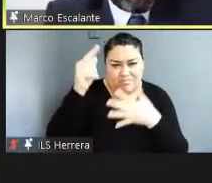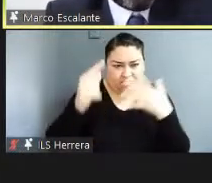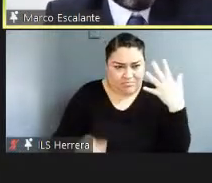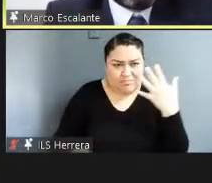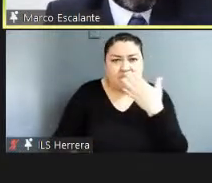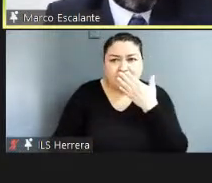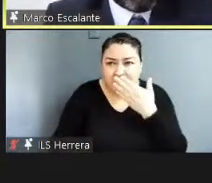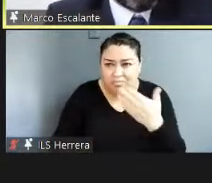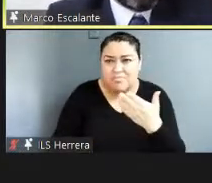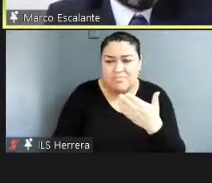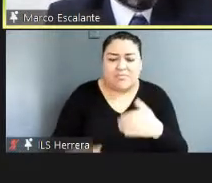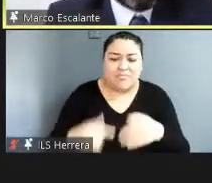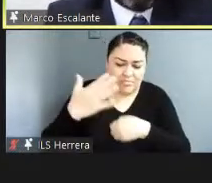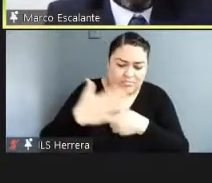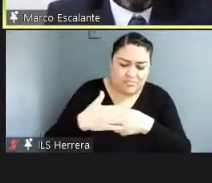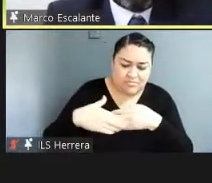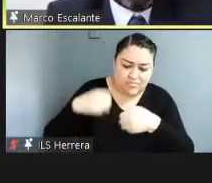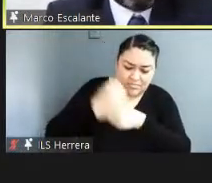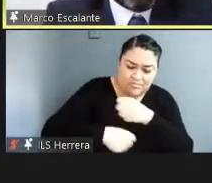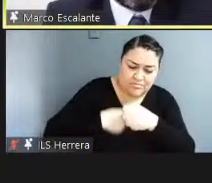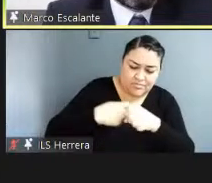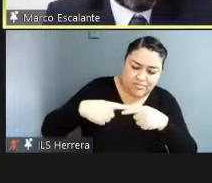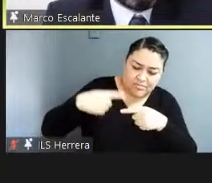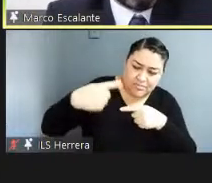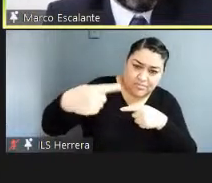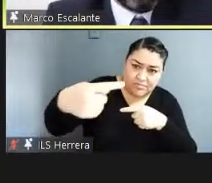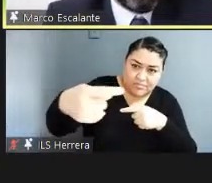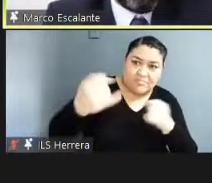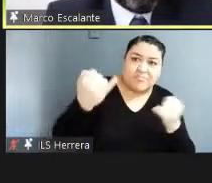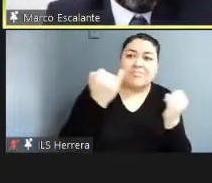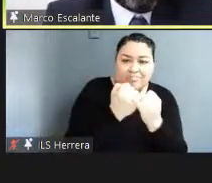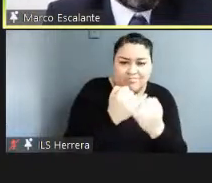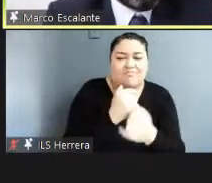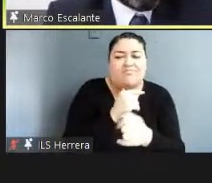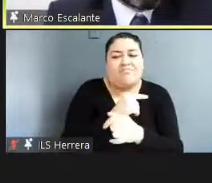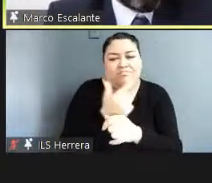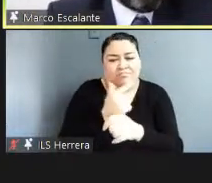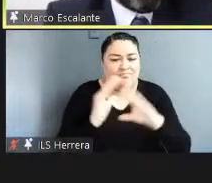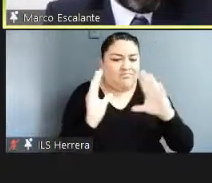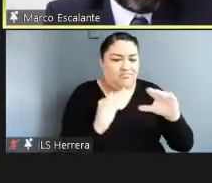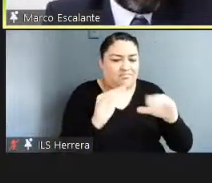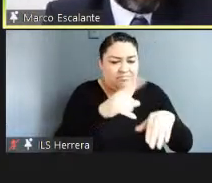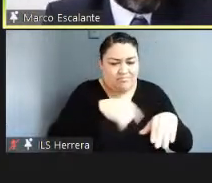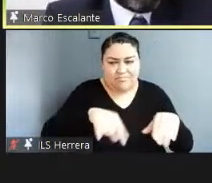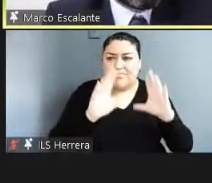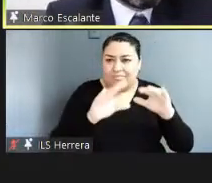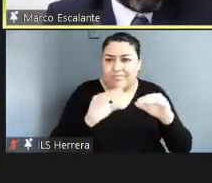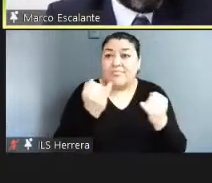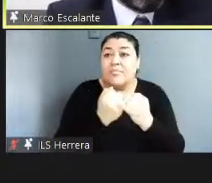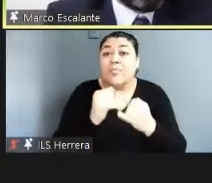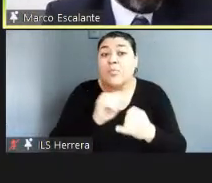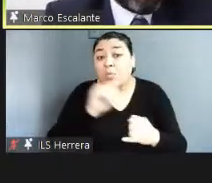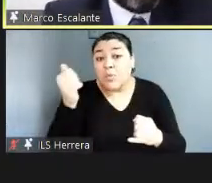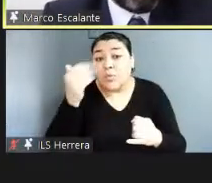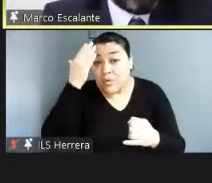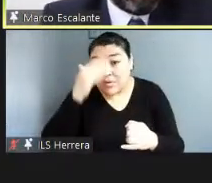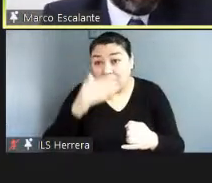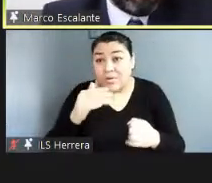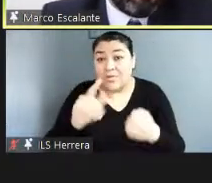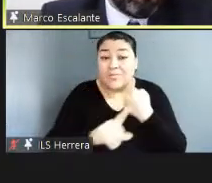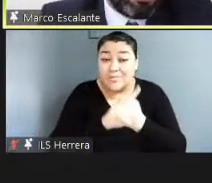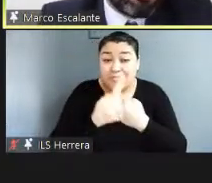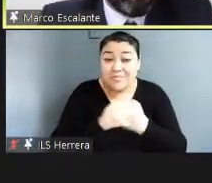and without any doubt, this will continue in the coming years. They will be part of the training of healthcare professionals.